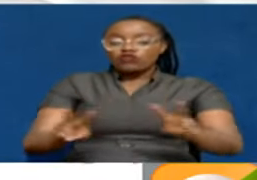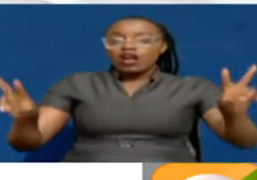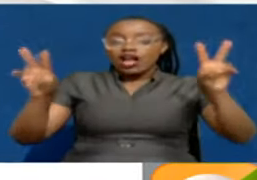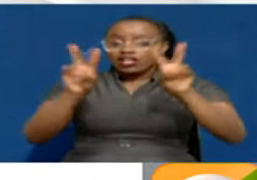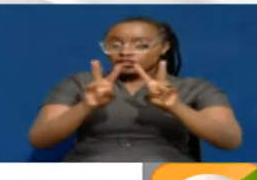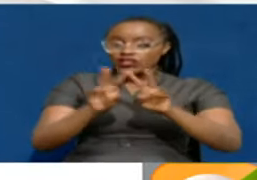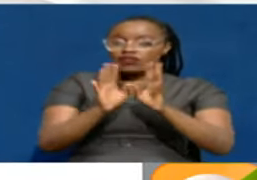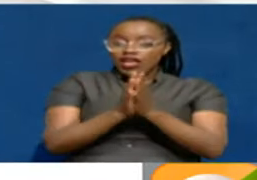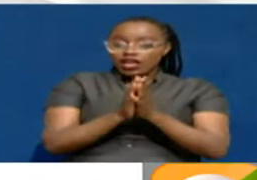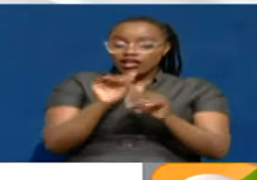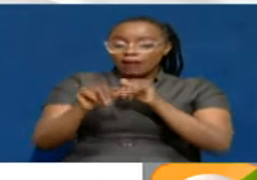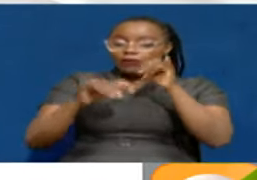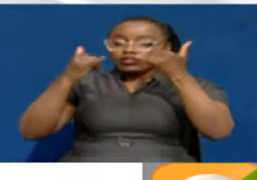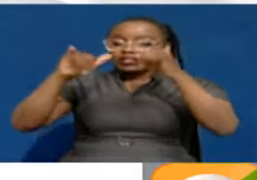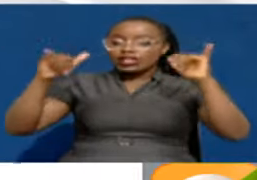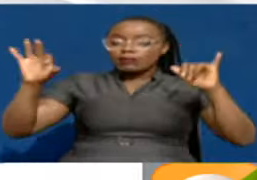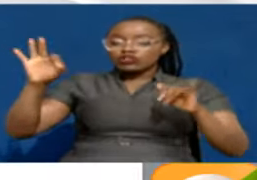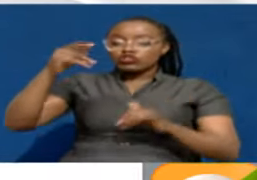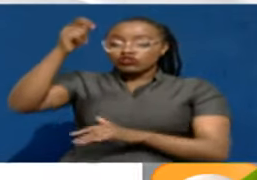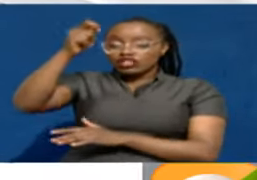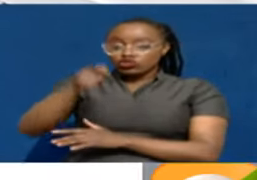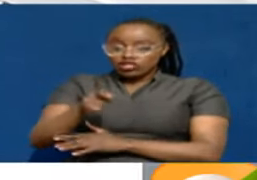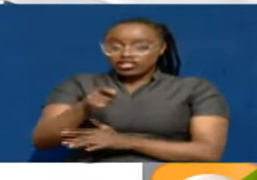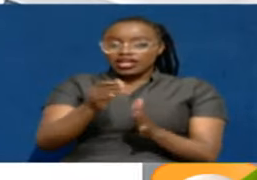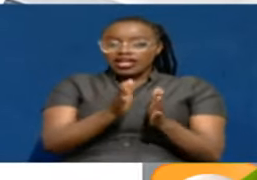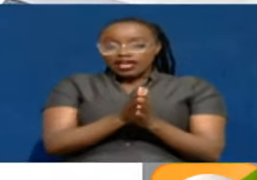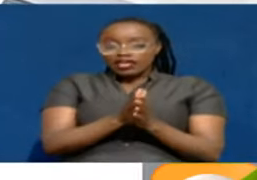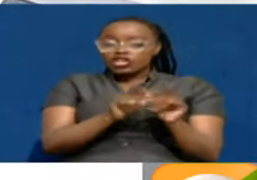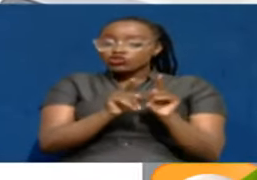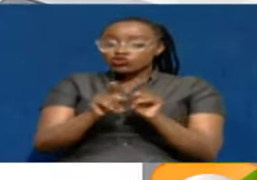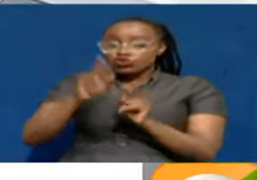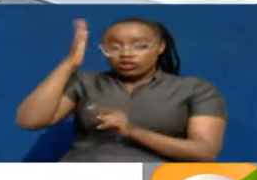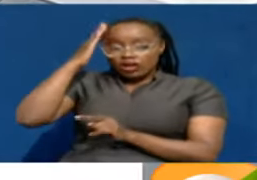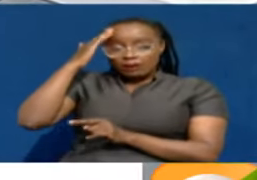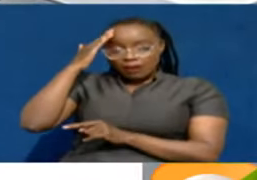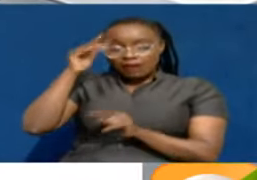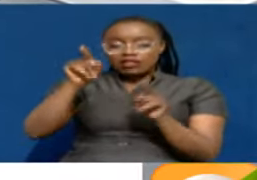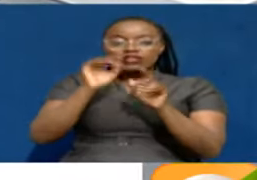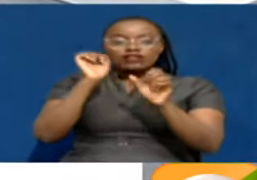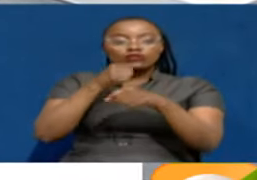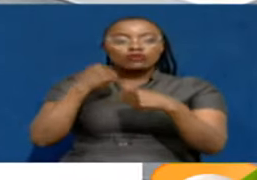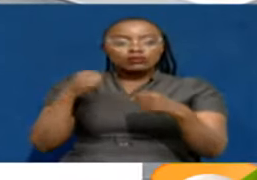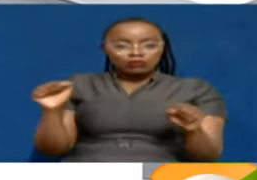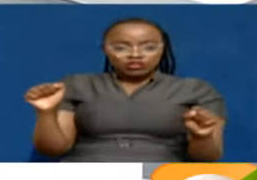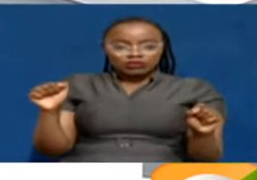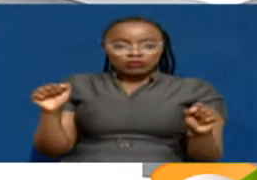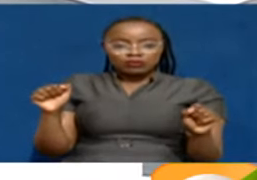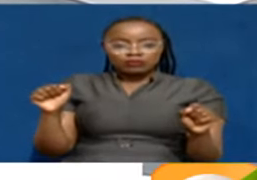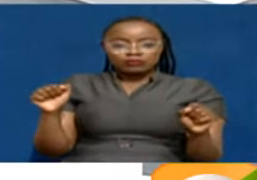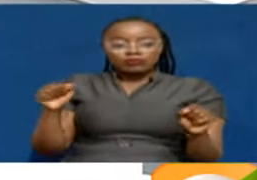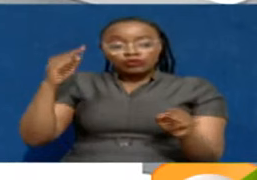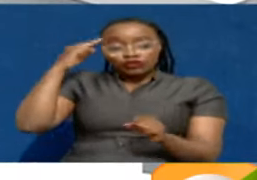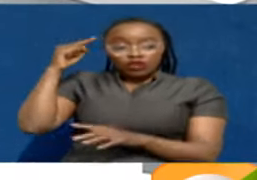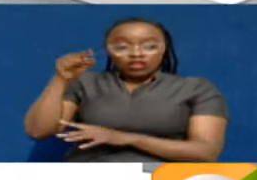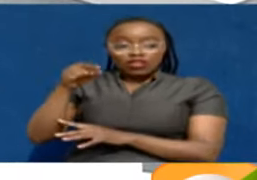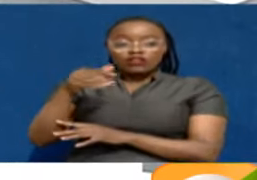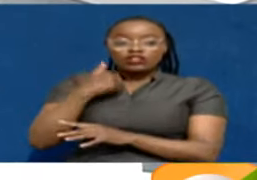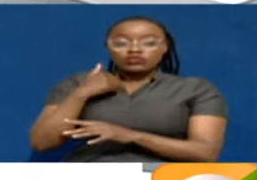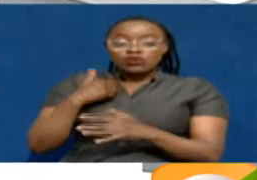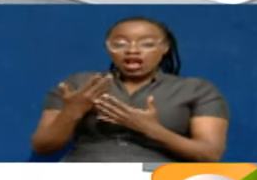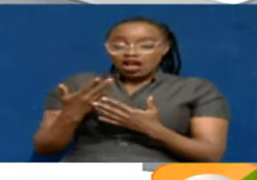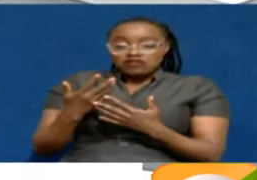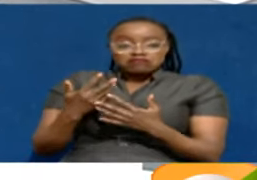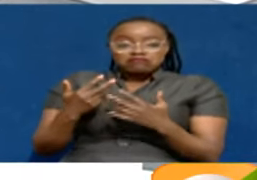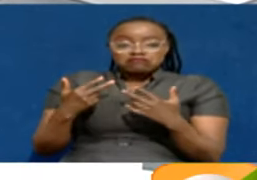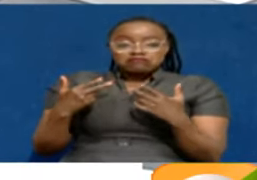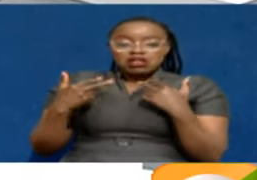values, about the independence of the judiciary. Remember, it would have been possible for him to barricade